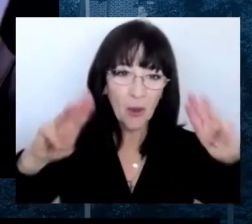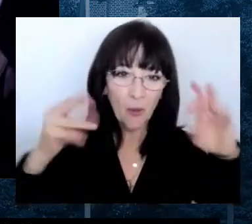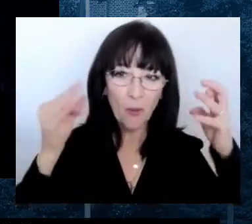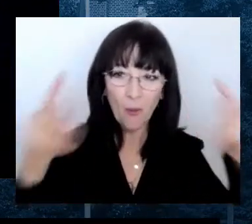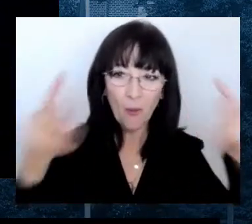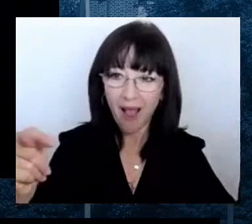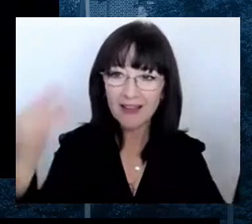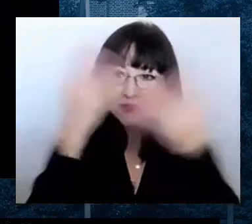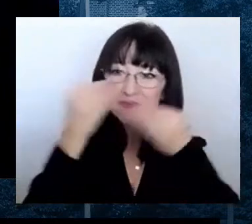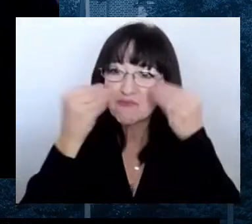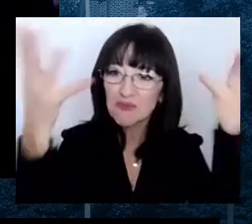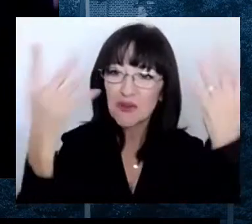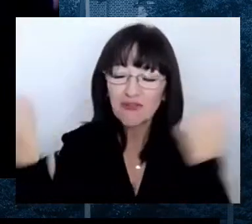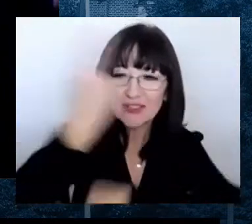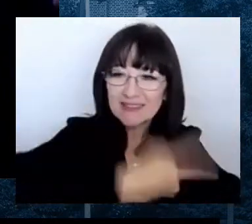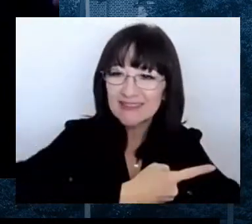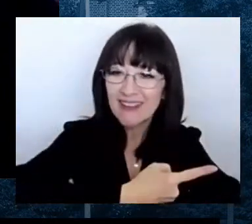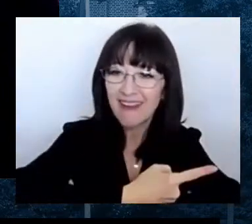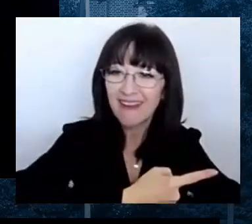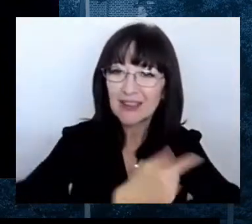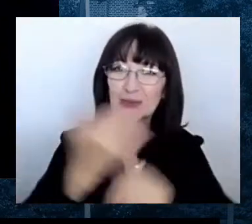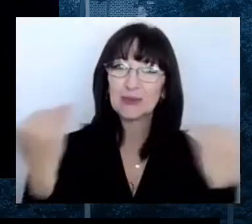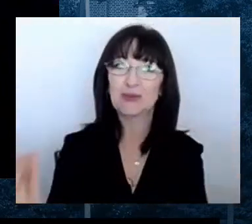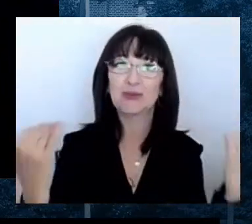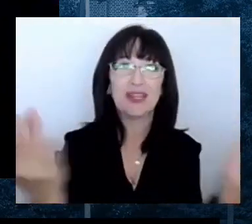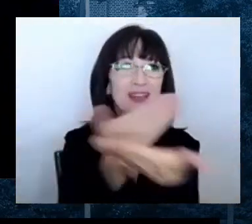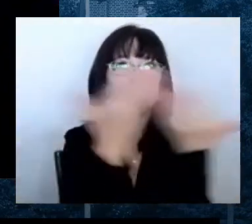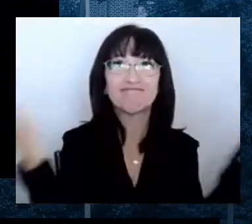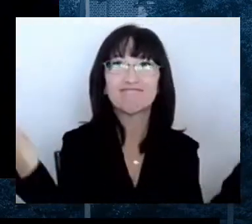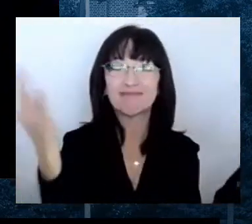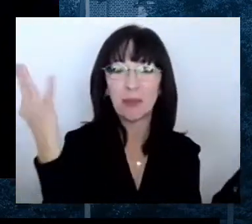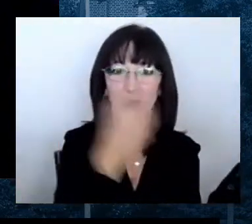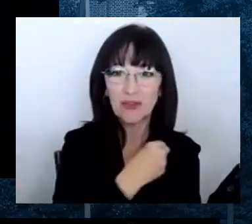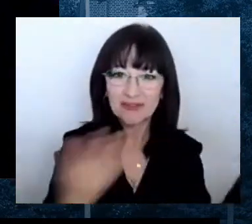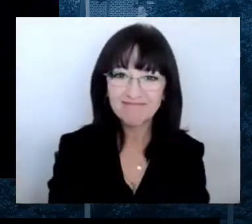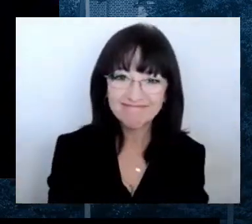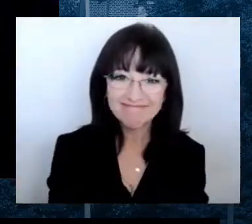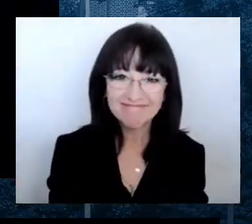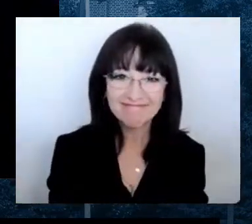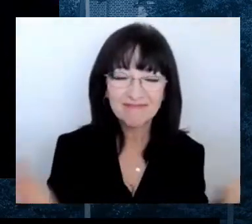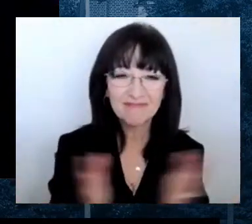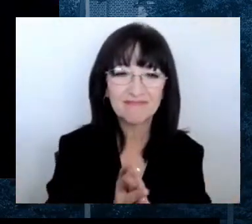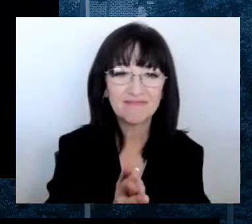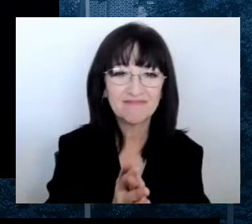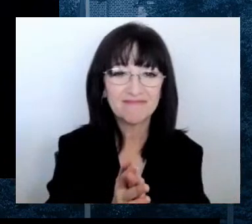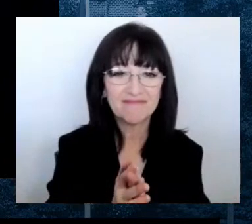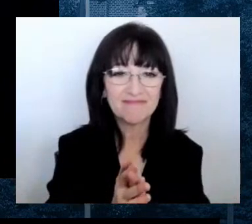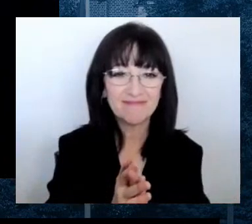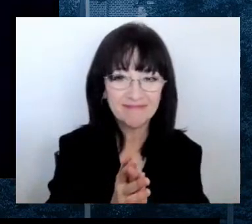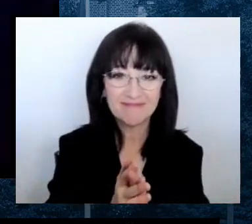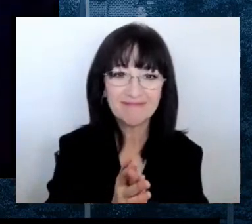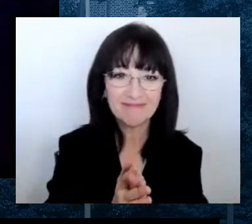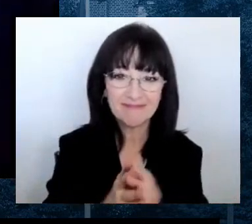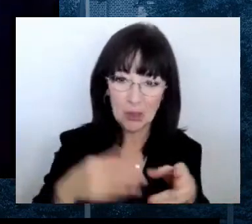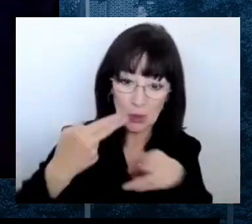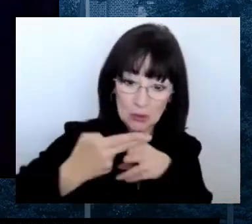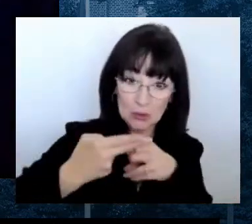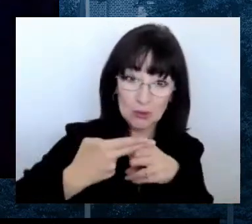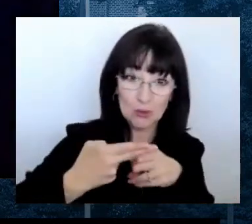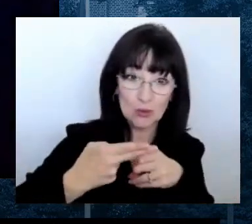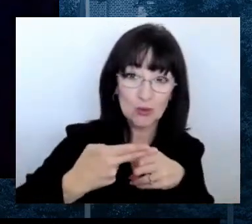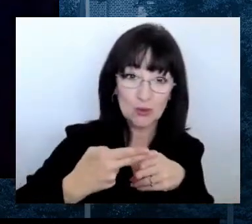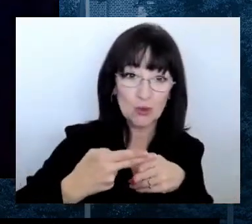a glorious day today is. And as we stand here just moments away from the final step in this